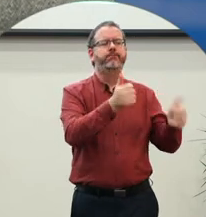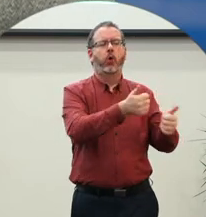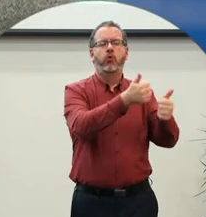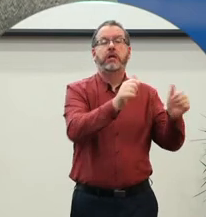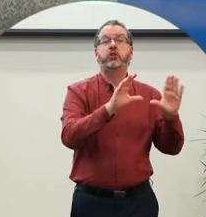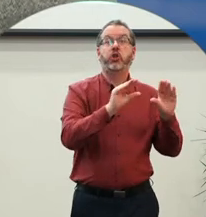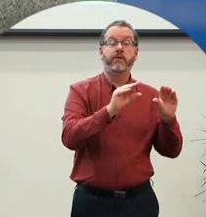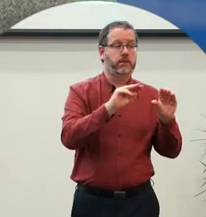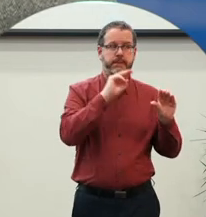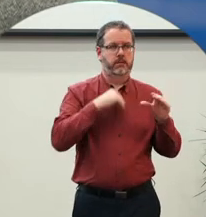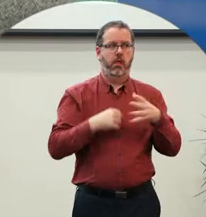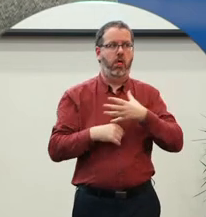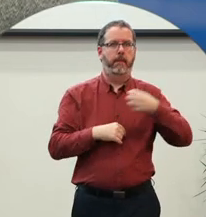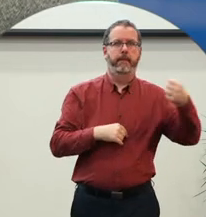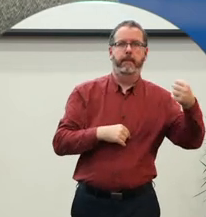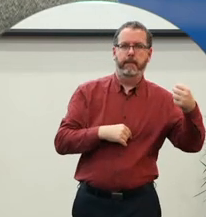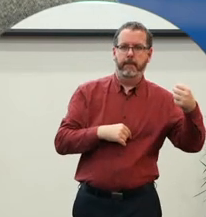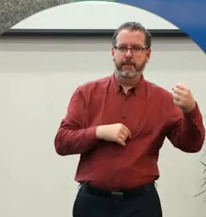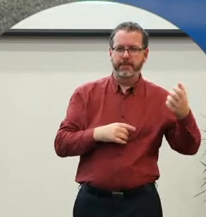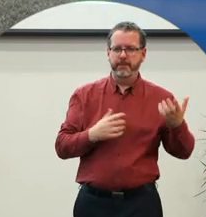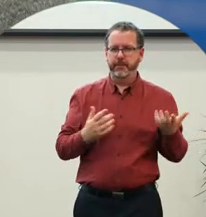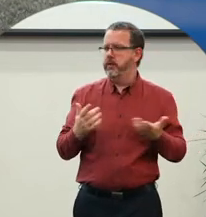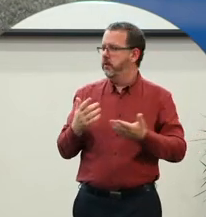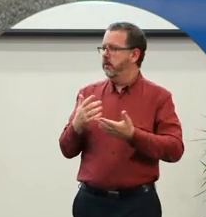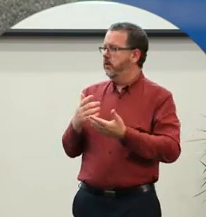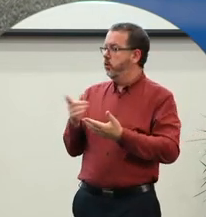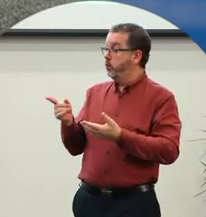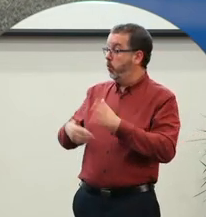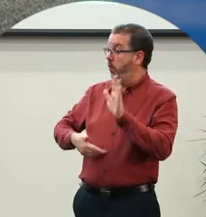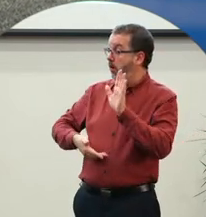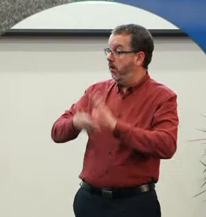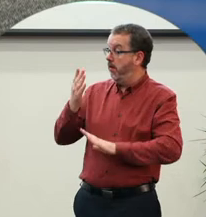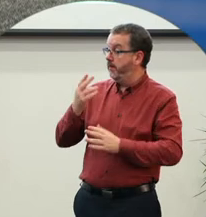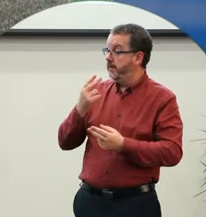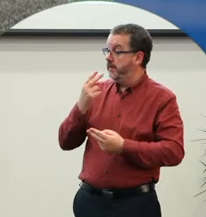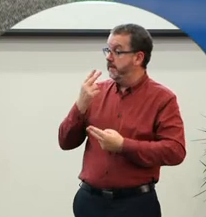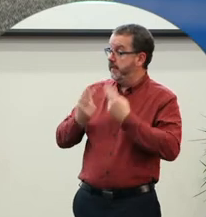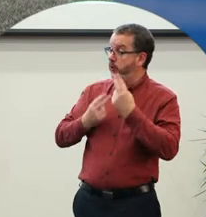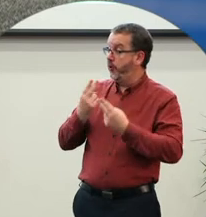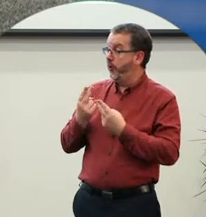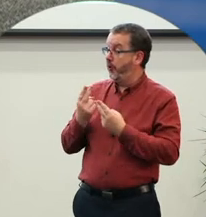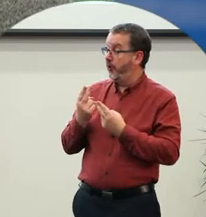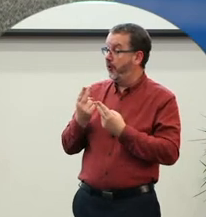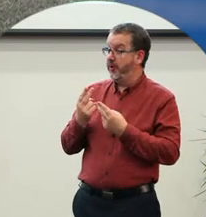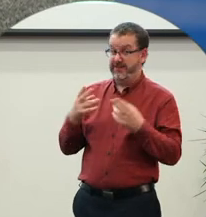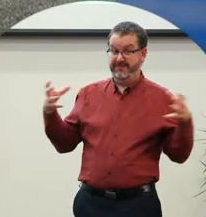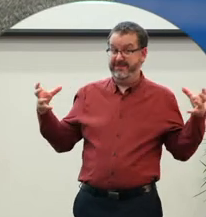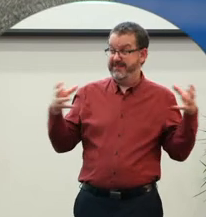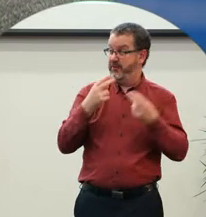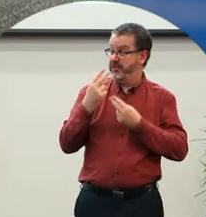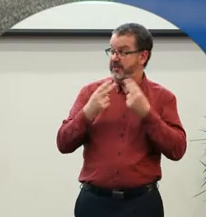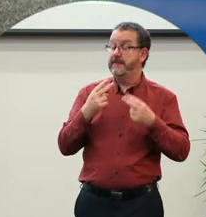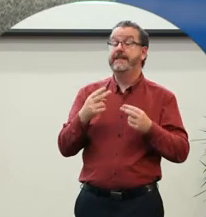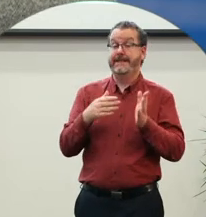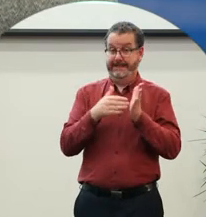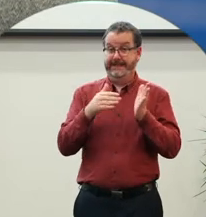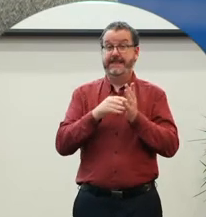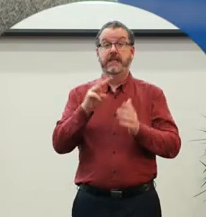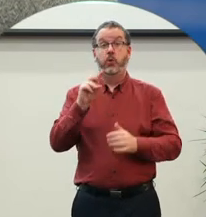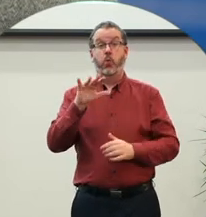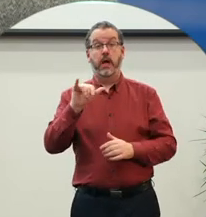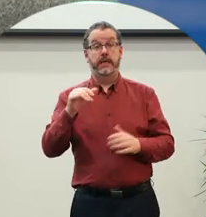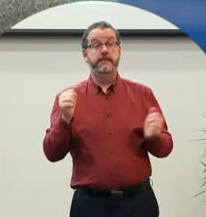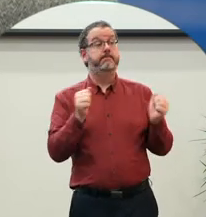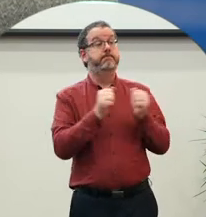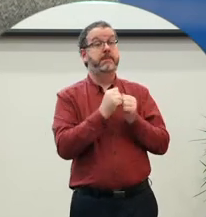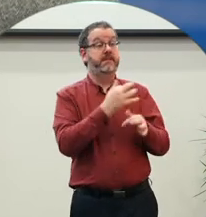would be co-opted. He went to dinner. Tell us what happened. Yeah, it was just an absolute disaster. And he refused to sit with the family.